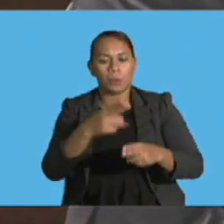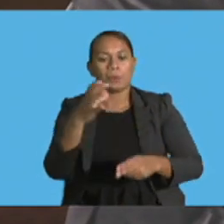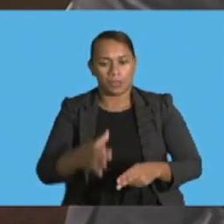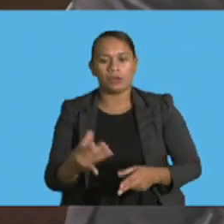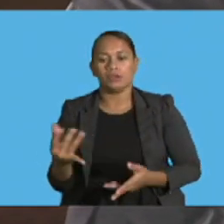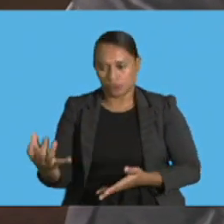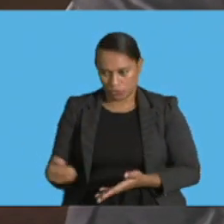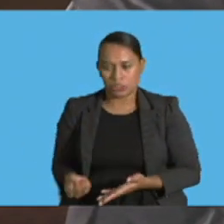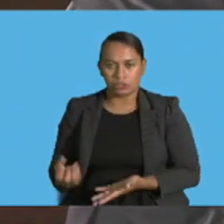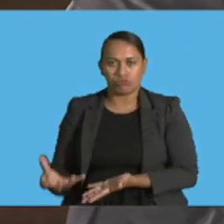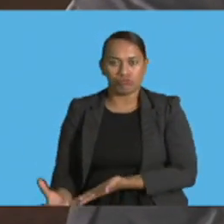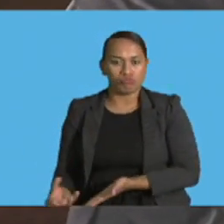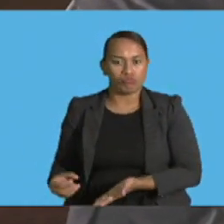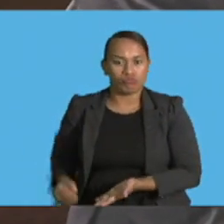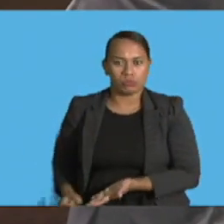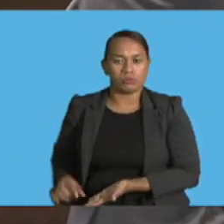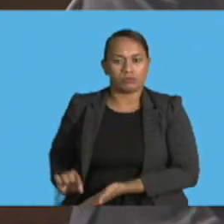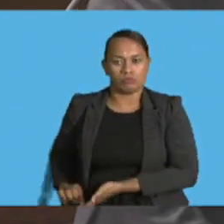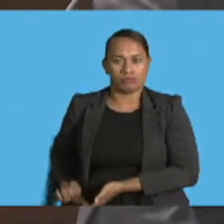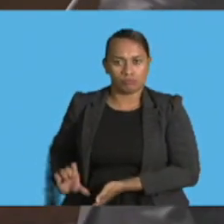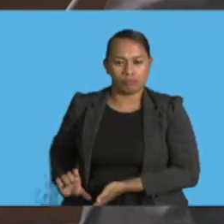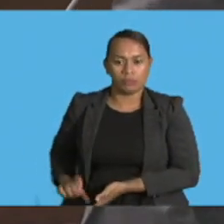of $13.4 of the